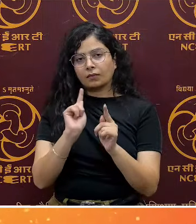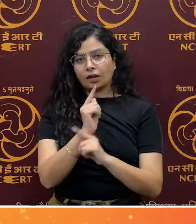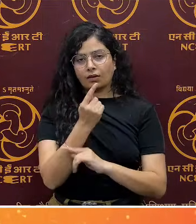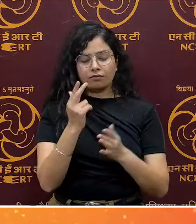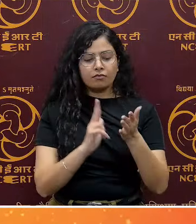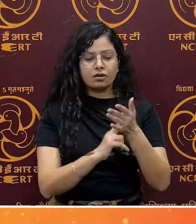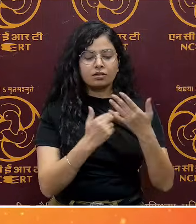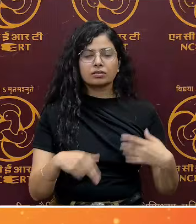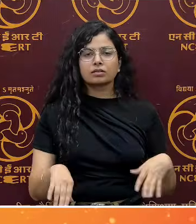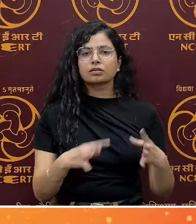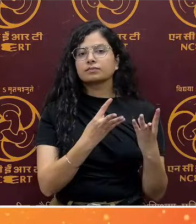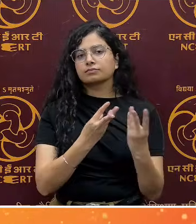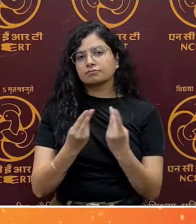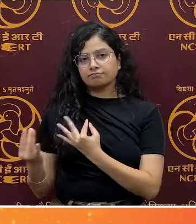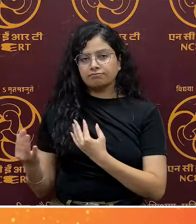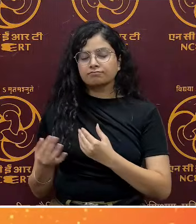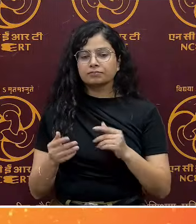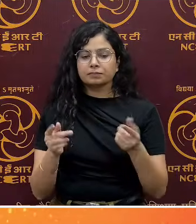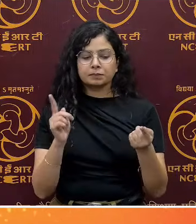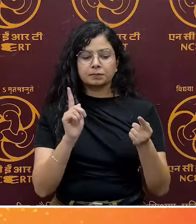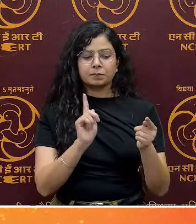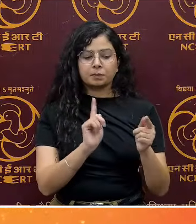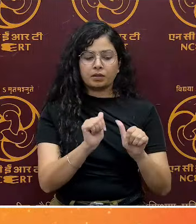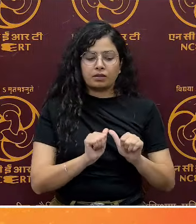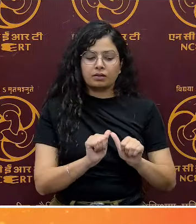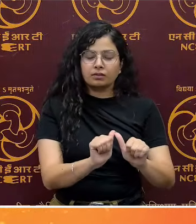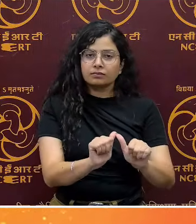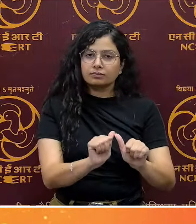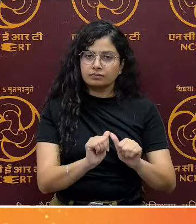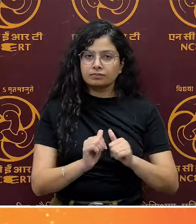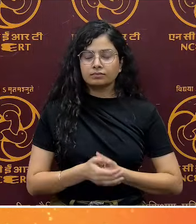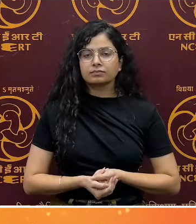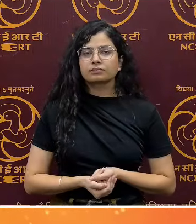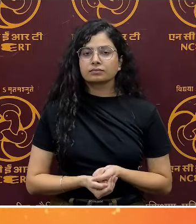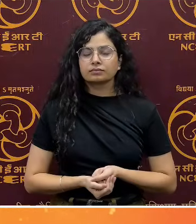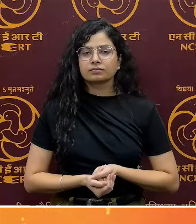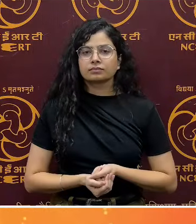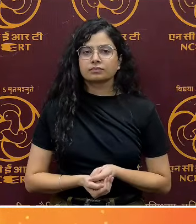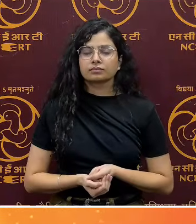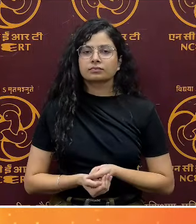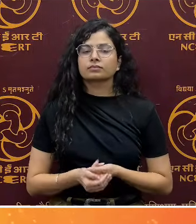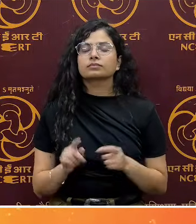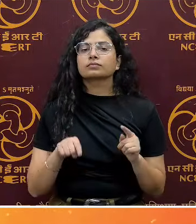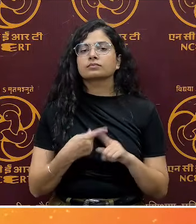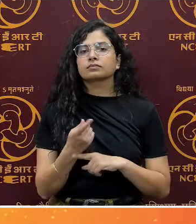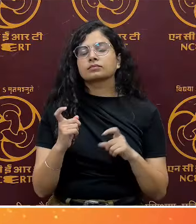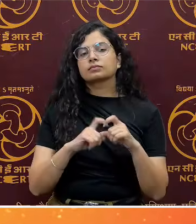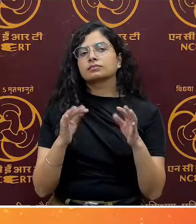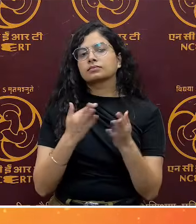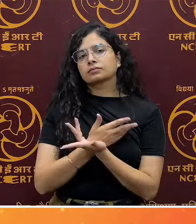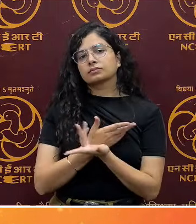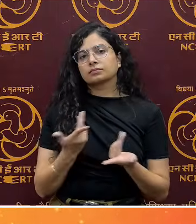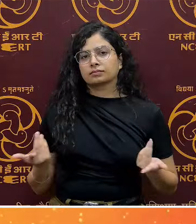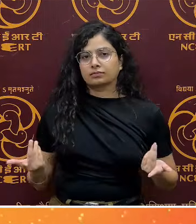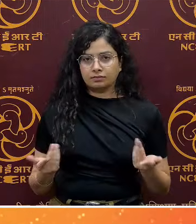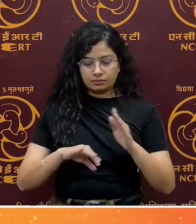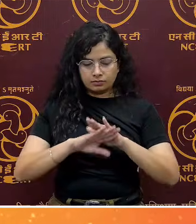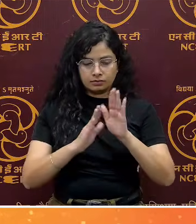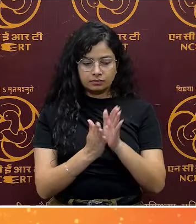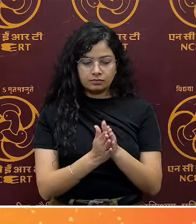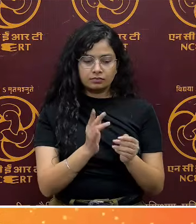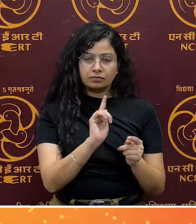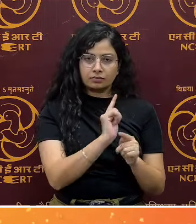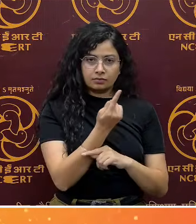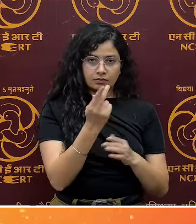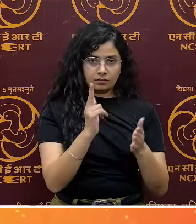natural numbers. So we will click on it and we will submit. Next question is, what will be the sum of the first